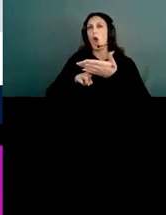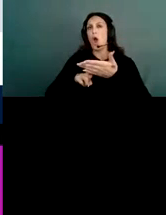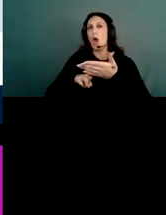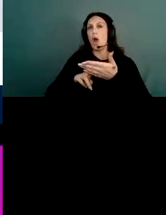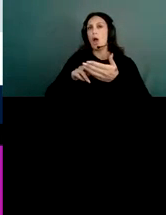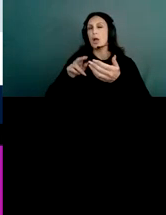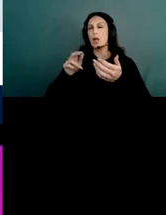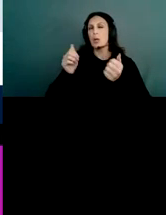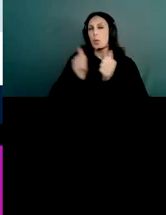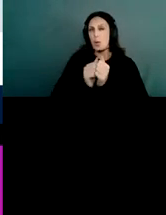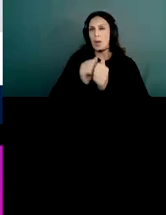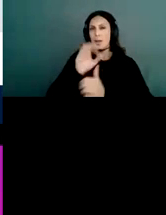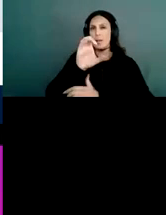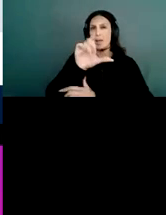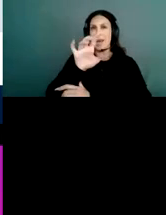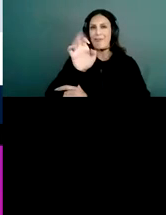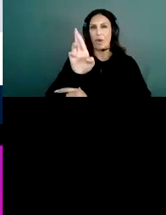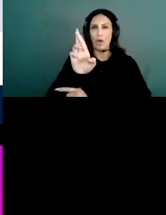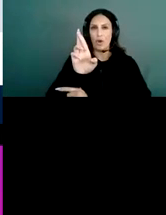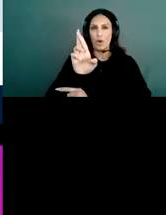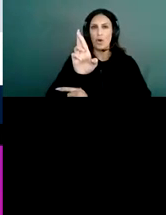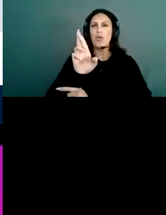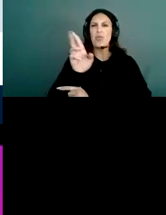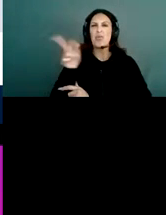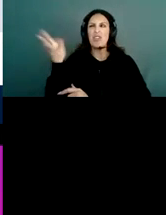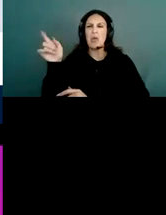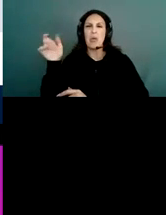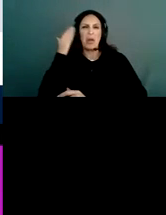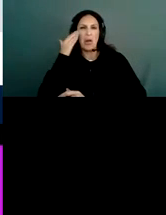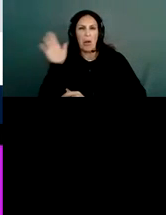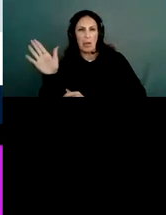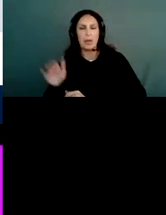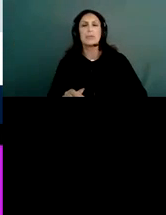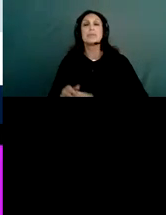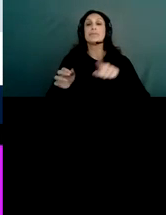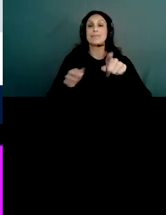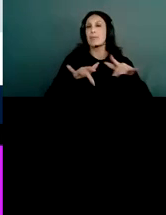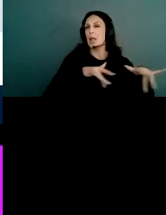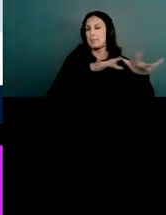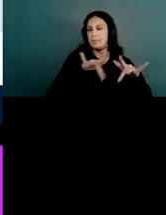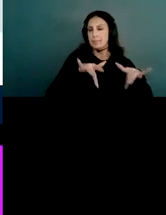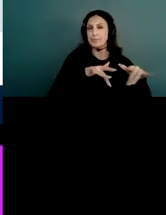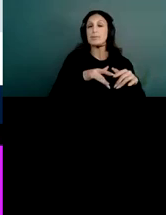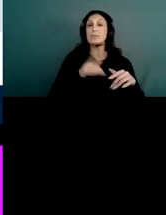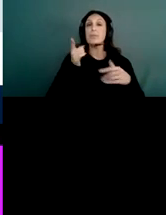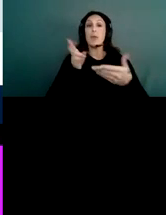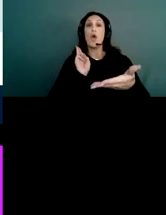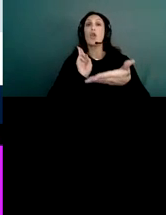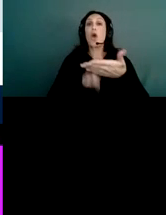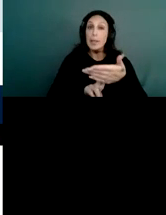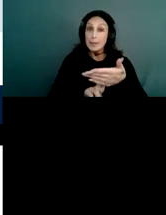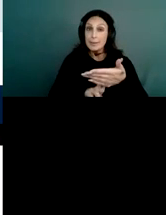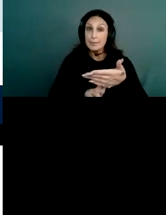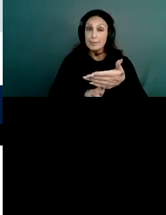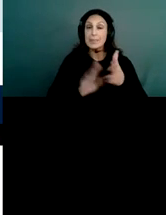have a unique username or password. They will go through Clever. Thing students see after they log in is an introductory